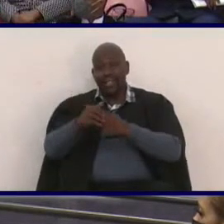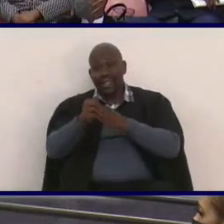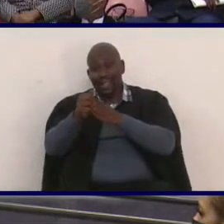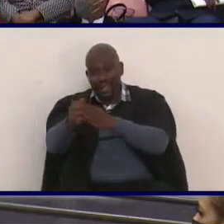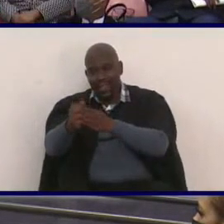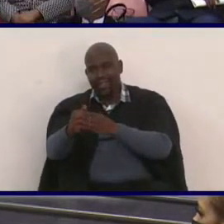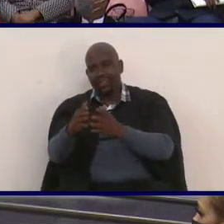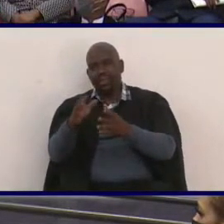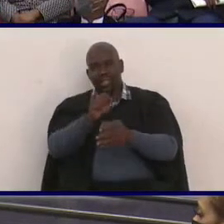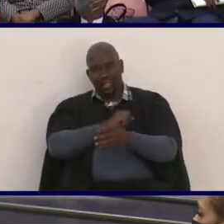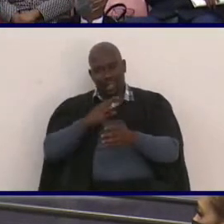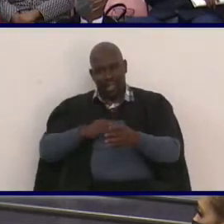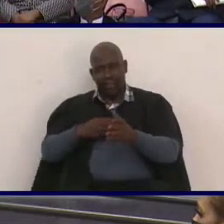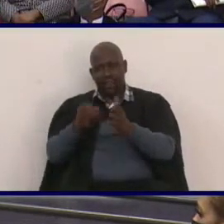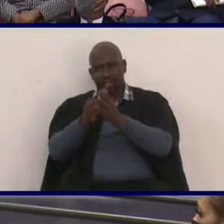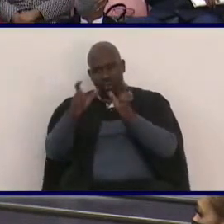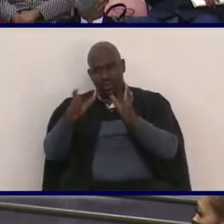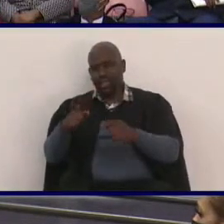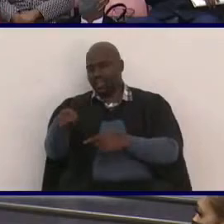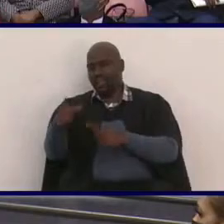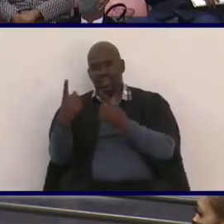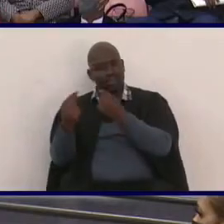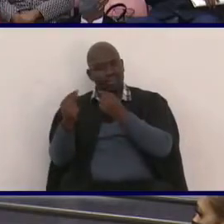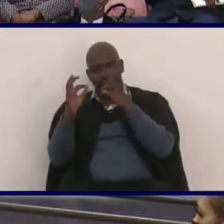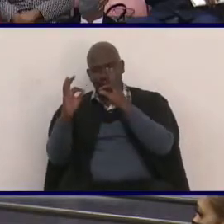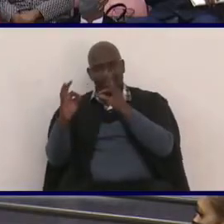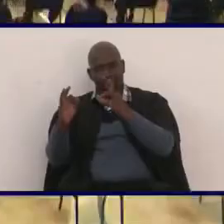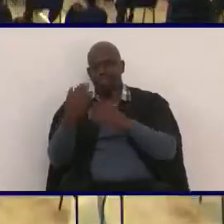great. Please give a round of applause to the